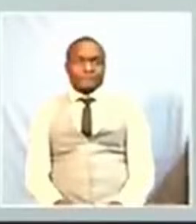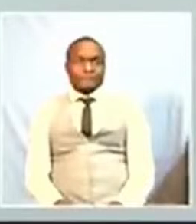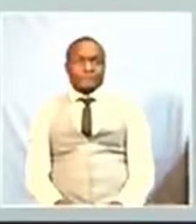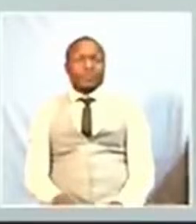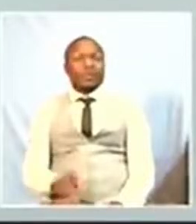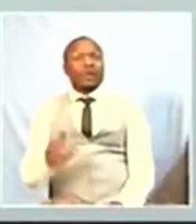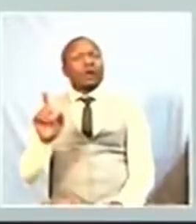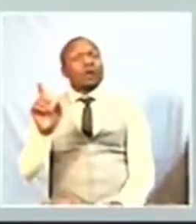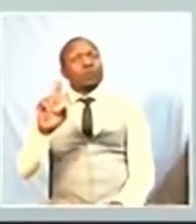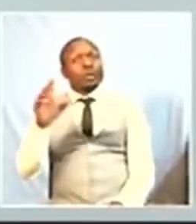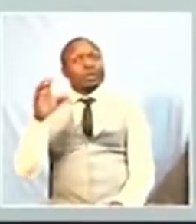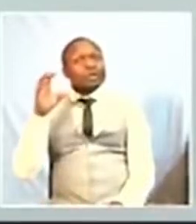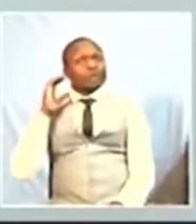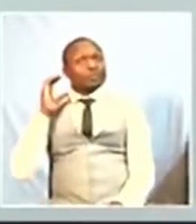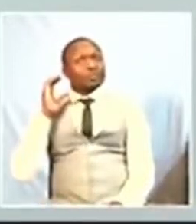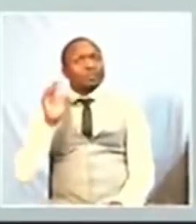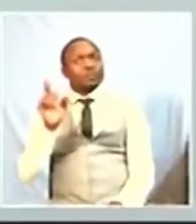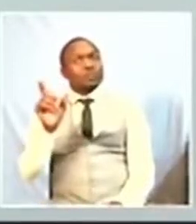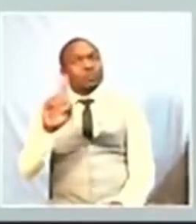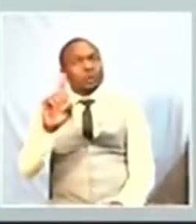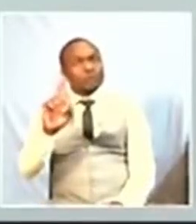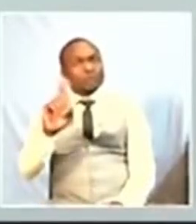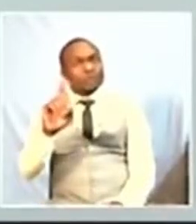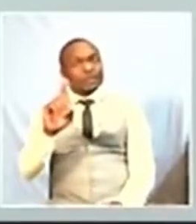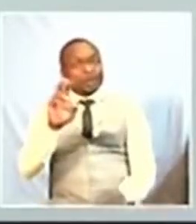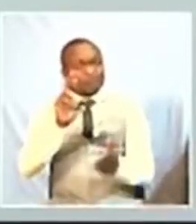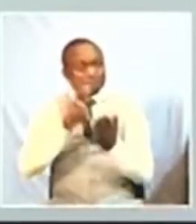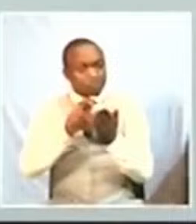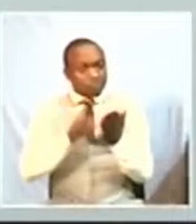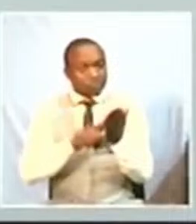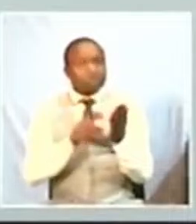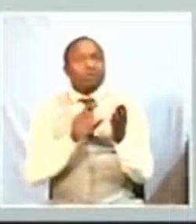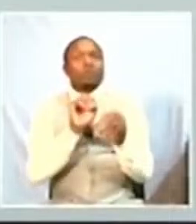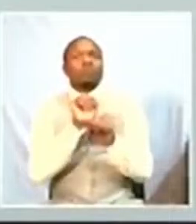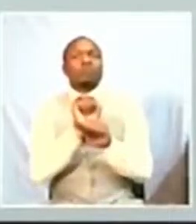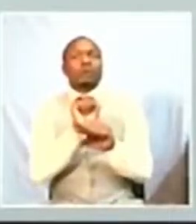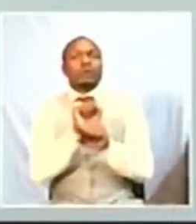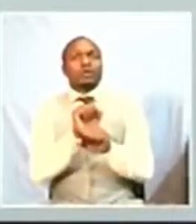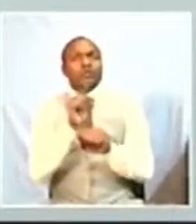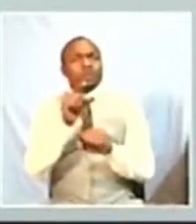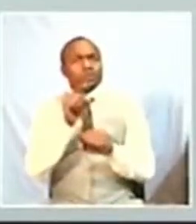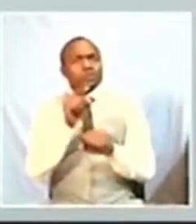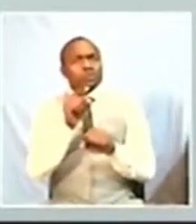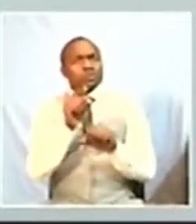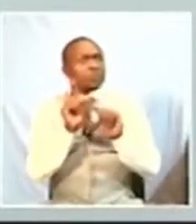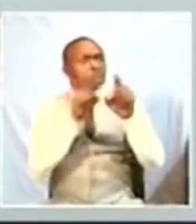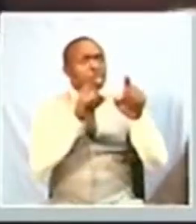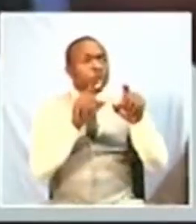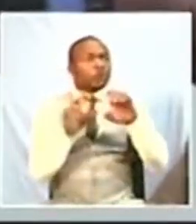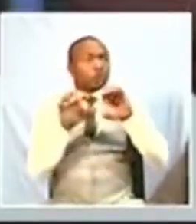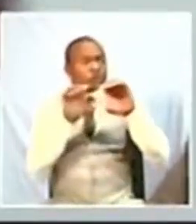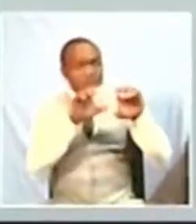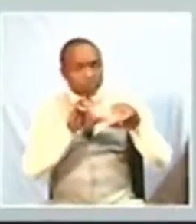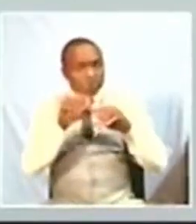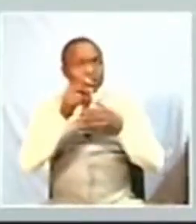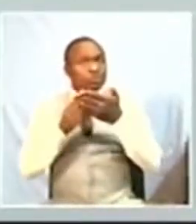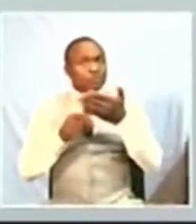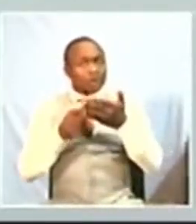Where is the capacity? When you report for work, what did you tell yourselves to go and do? There is money sitting